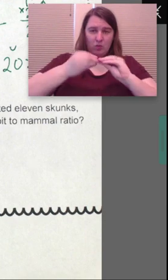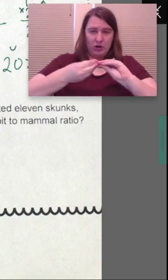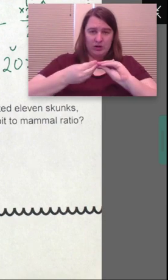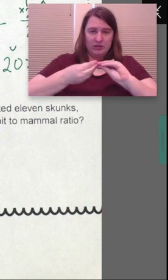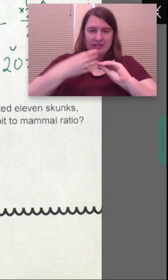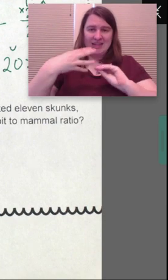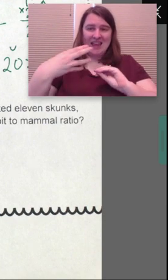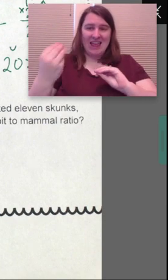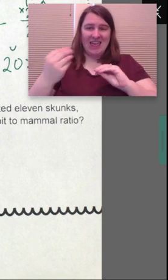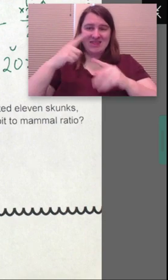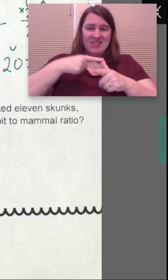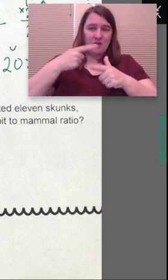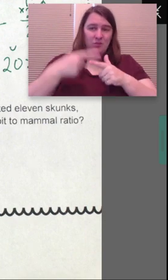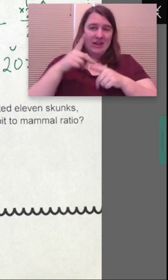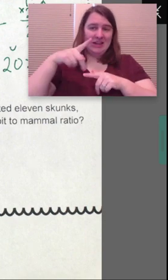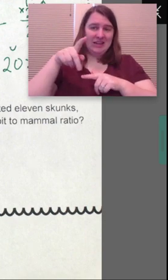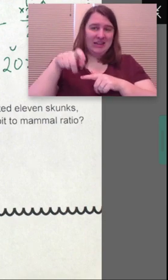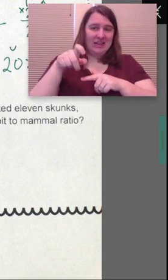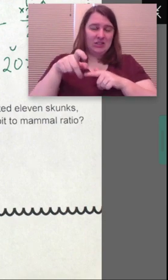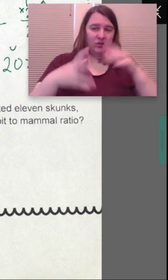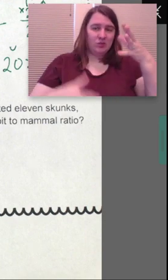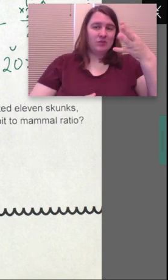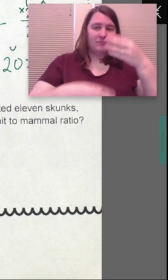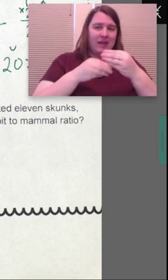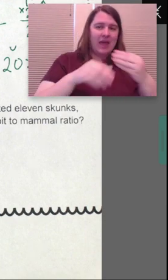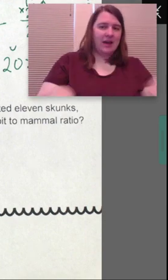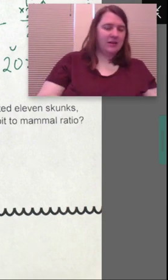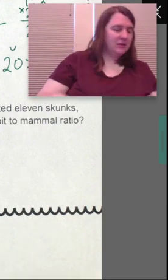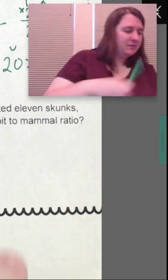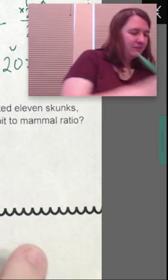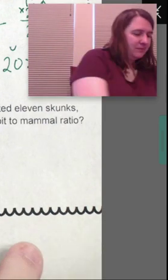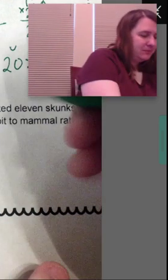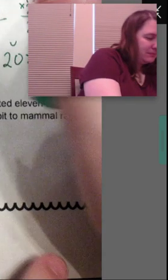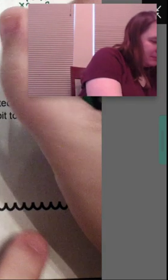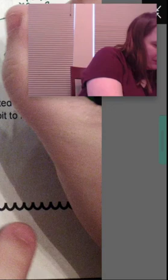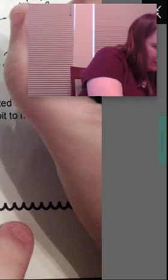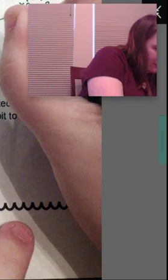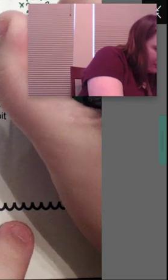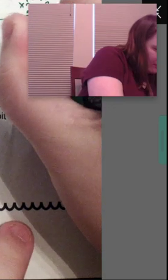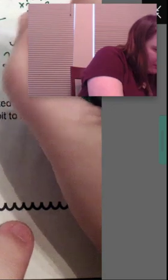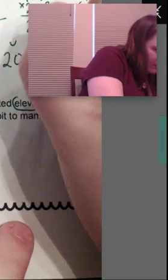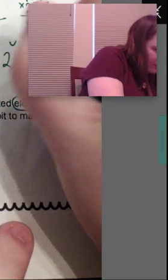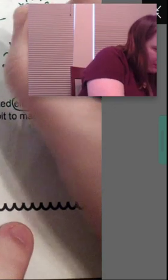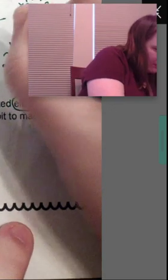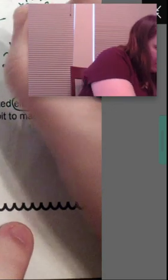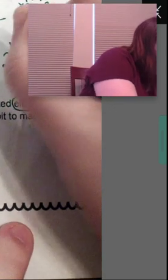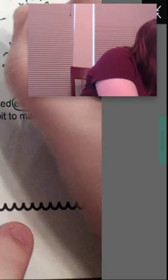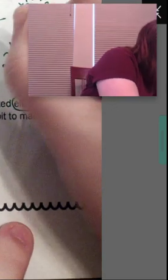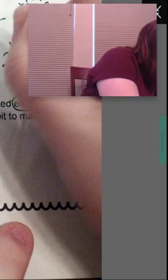number words, and then we need to add.